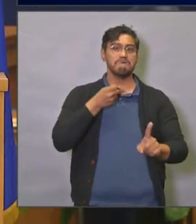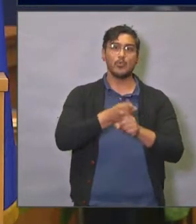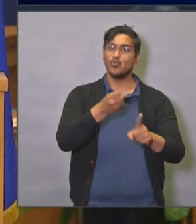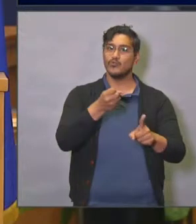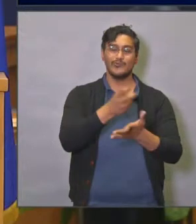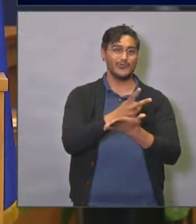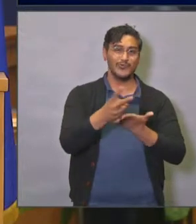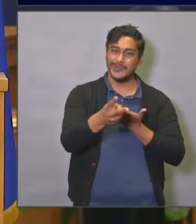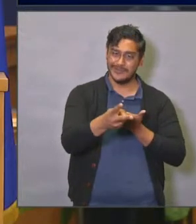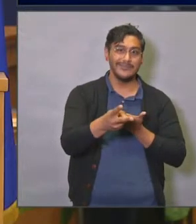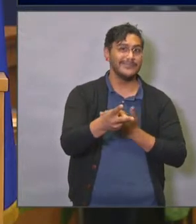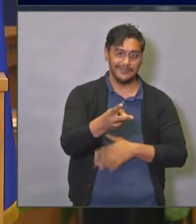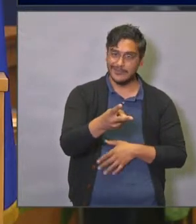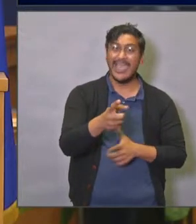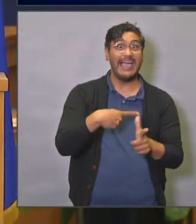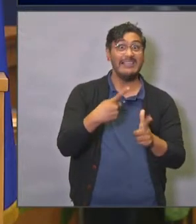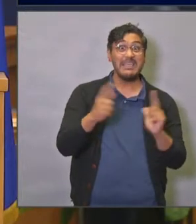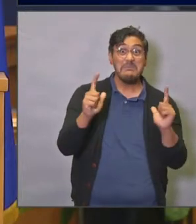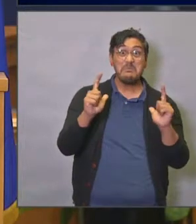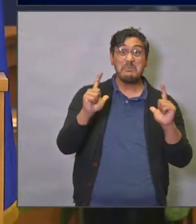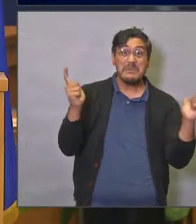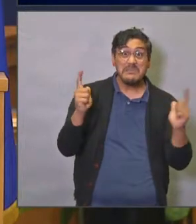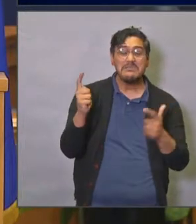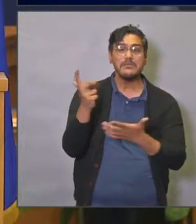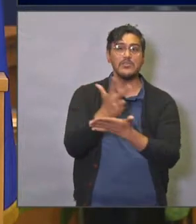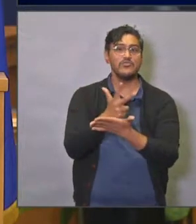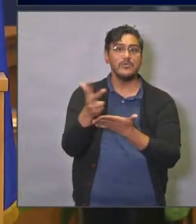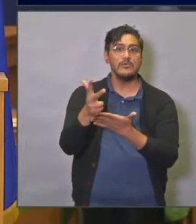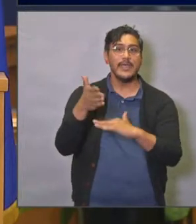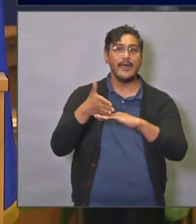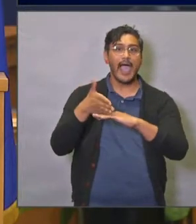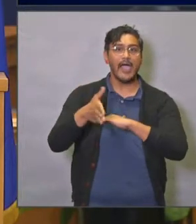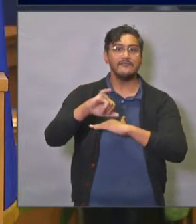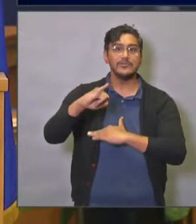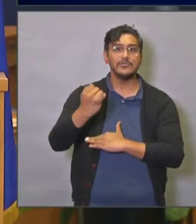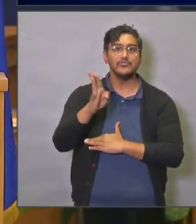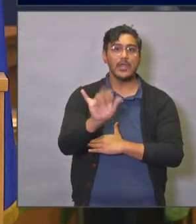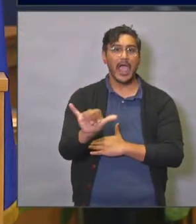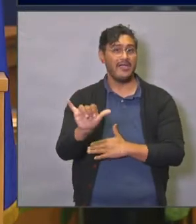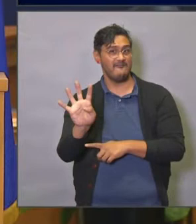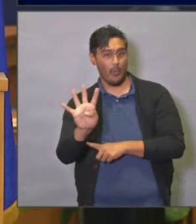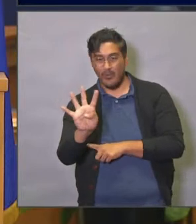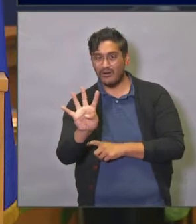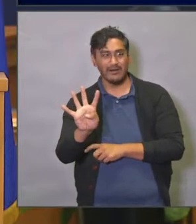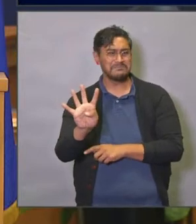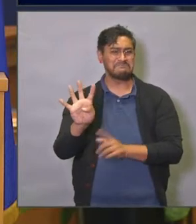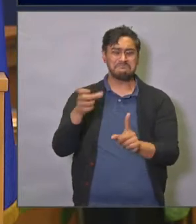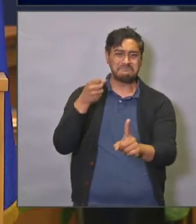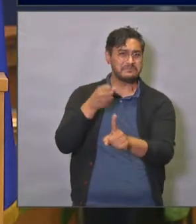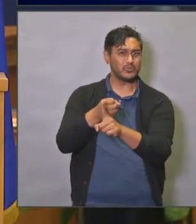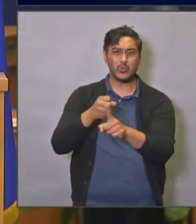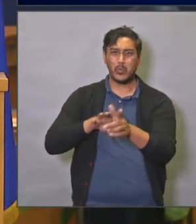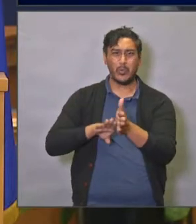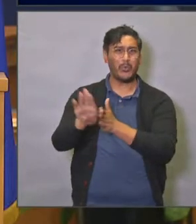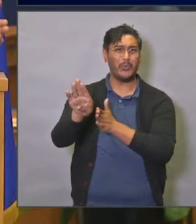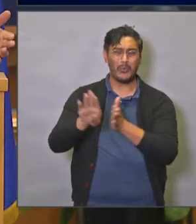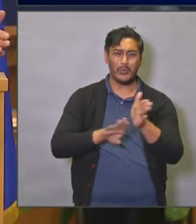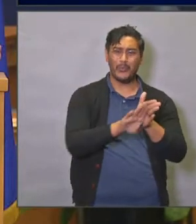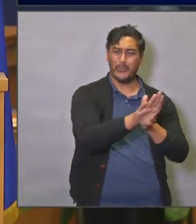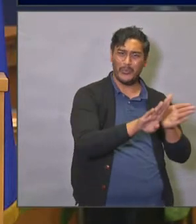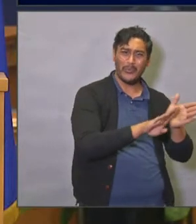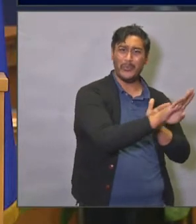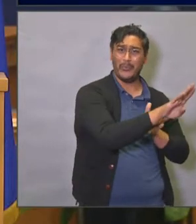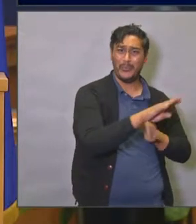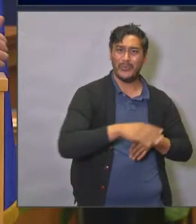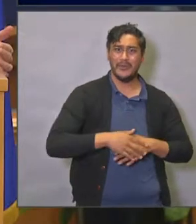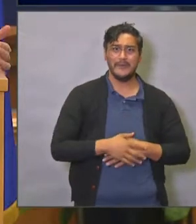again, really our biggest surge, 2 to 3 weeks after July. After you see the increase in cases, that's